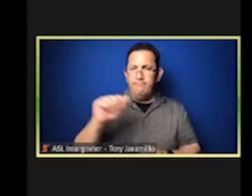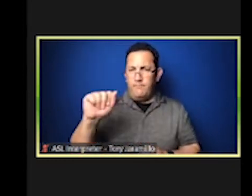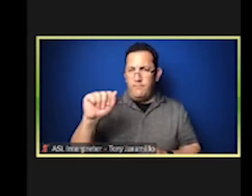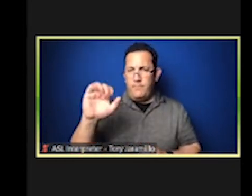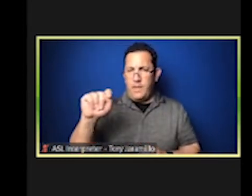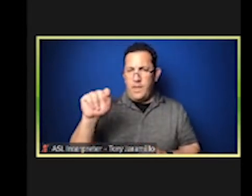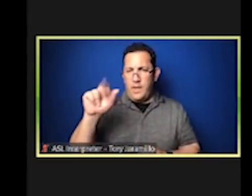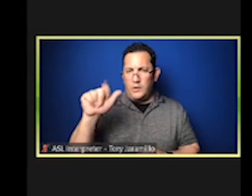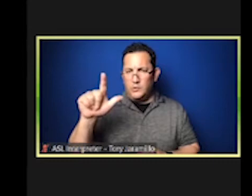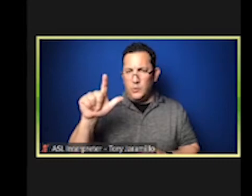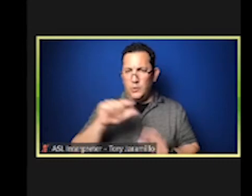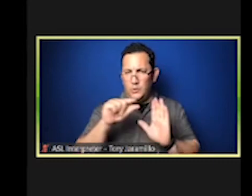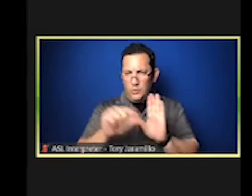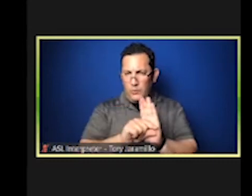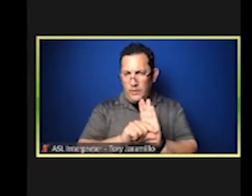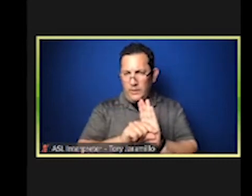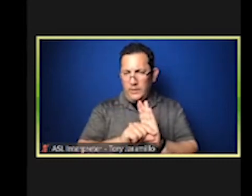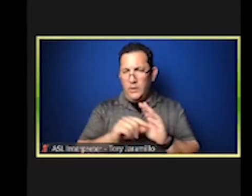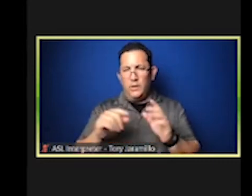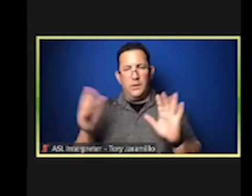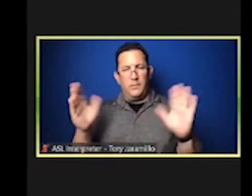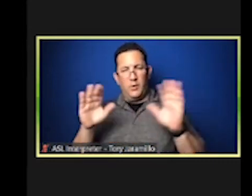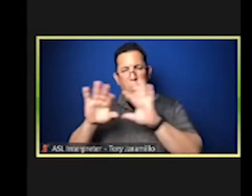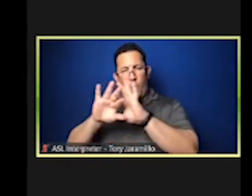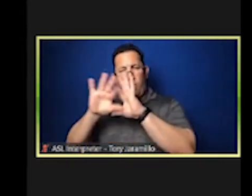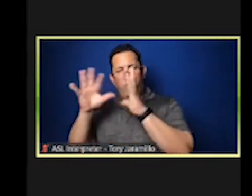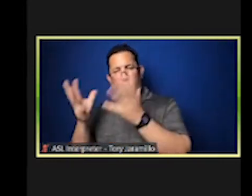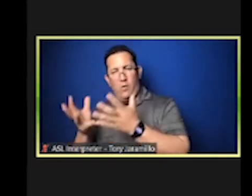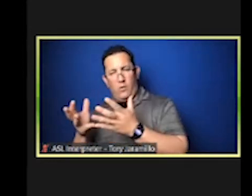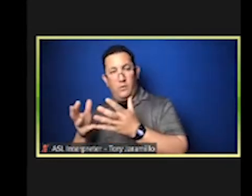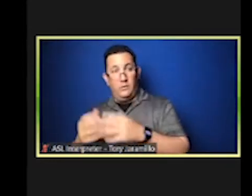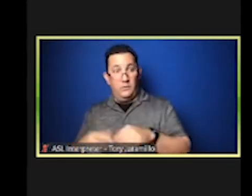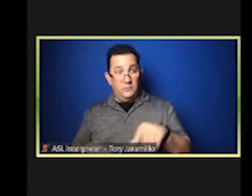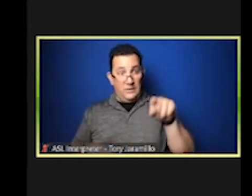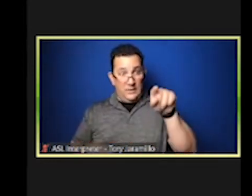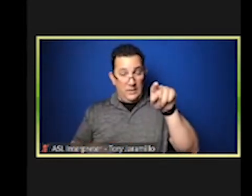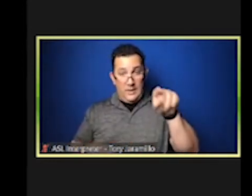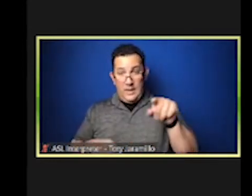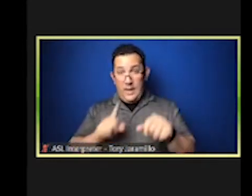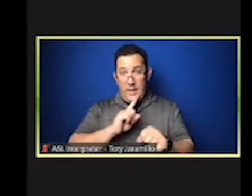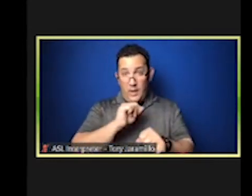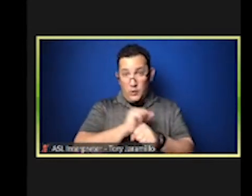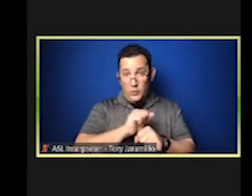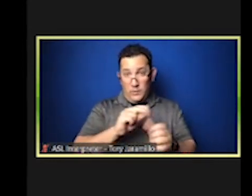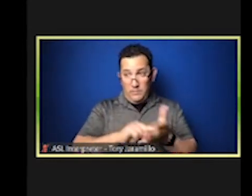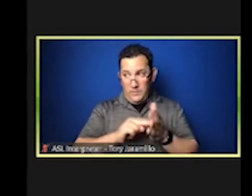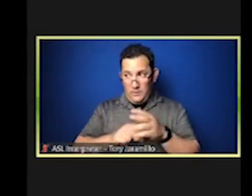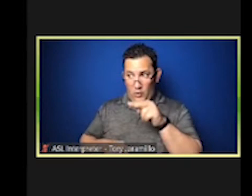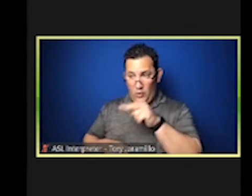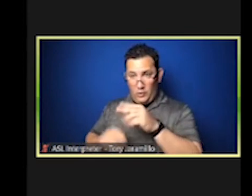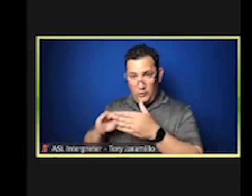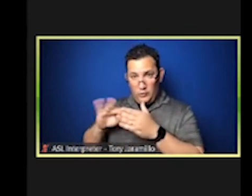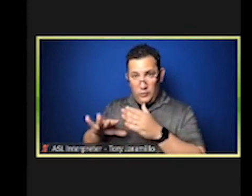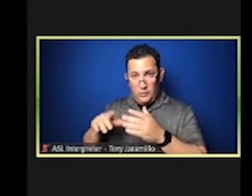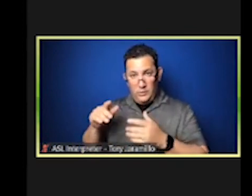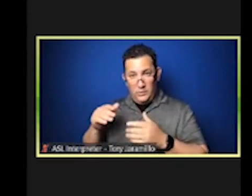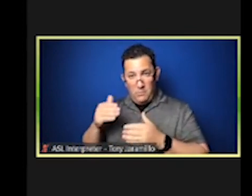So the actual grade, this is the overall grade adjusted for progress if a student is behind.